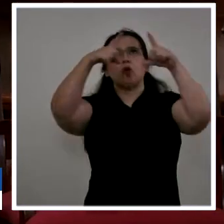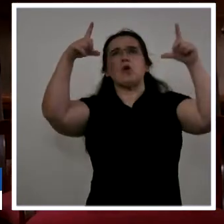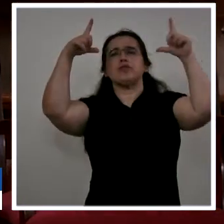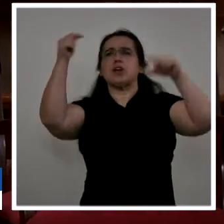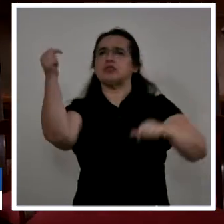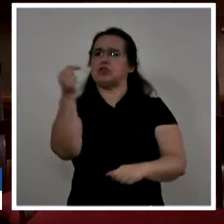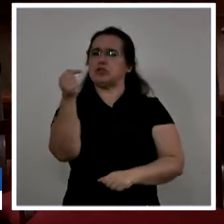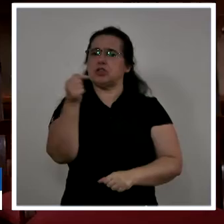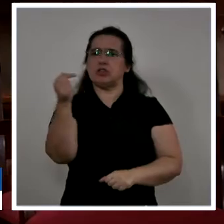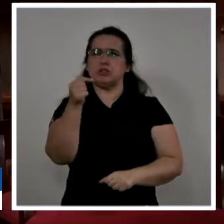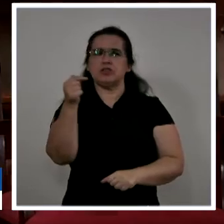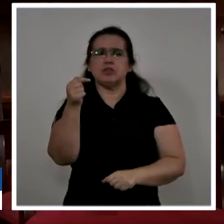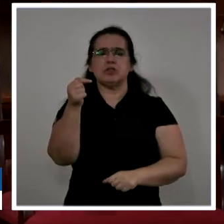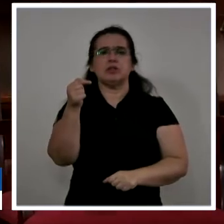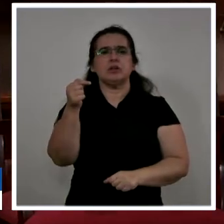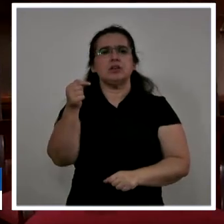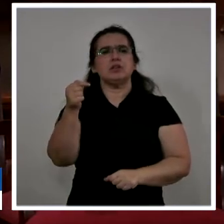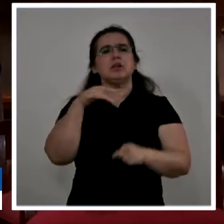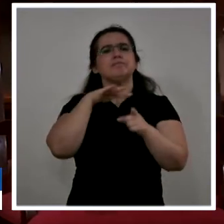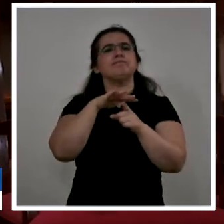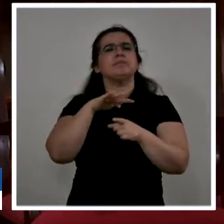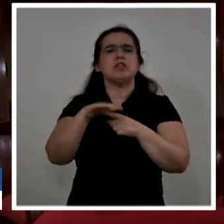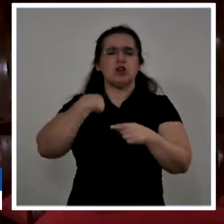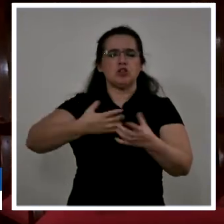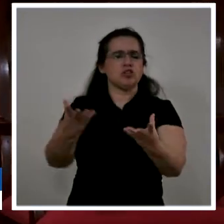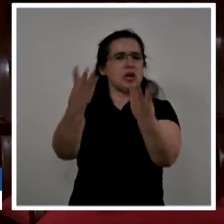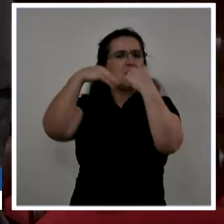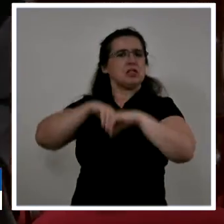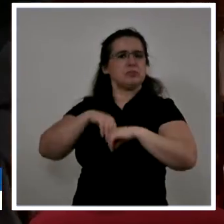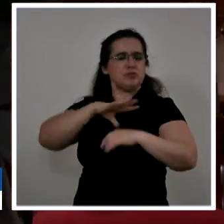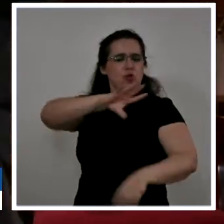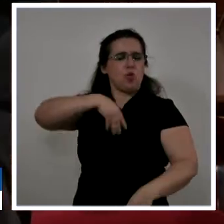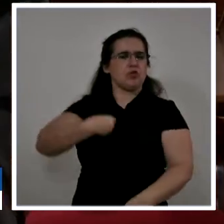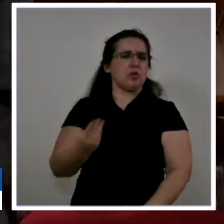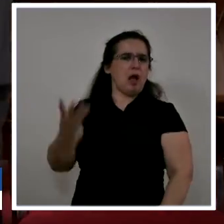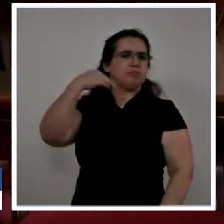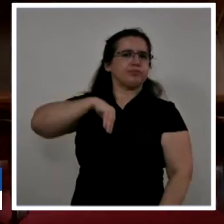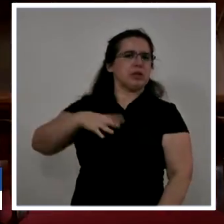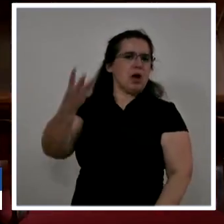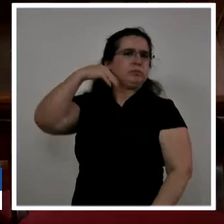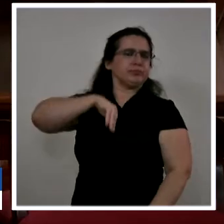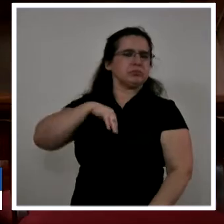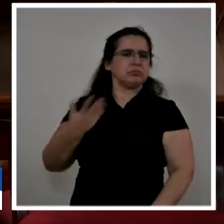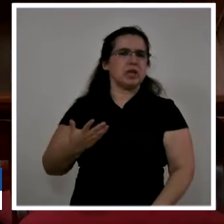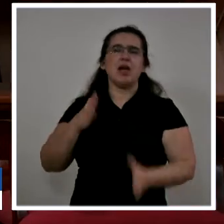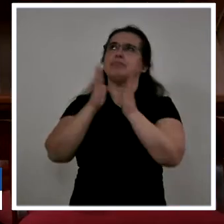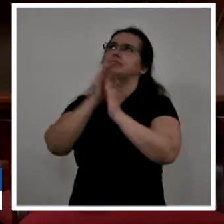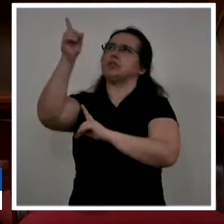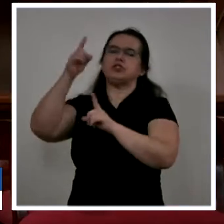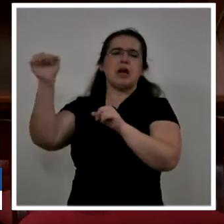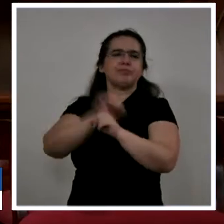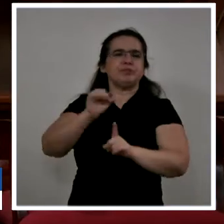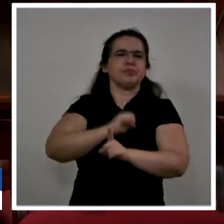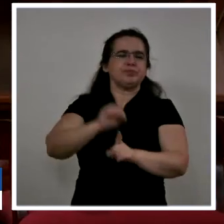conseguir opor ou anular todas essas influências negativas que nós vamos recebendo deste mundo. And we have the privilege of cooperating with him in that. E nós